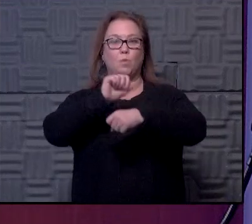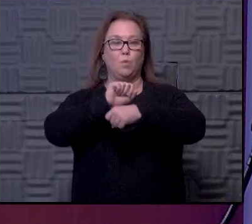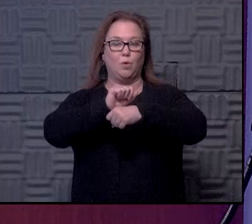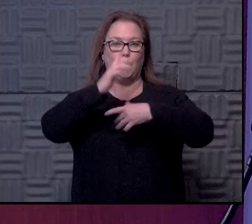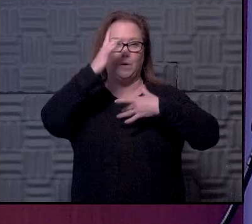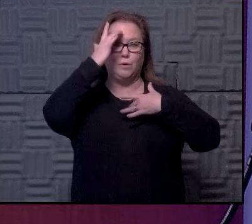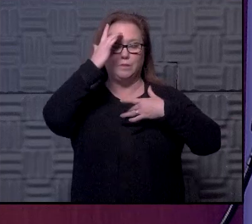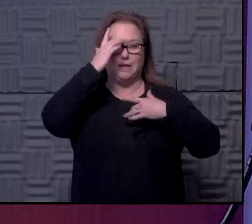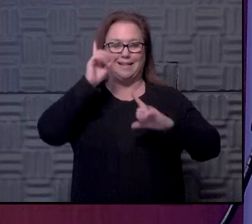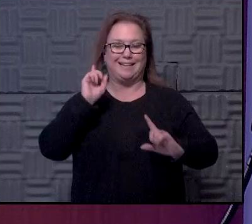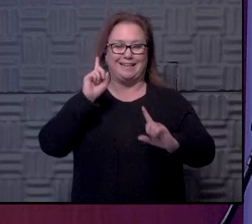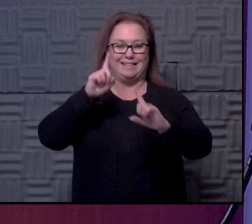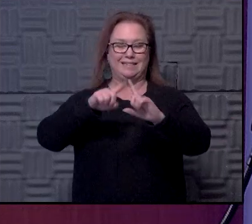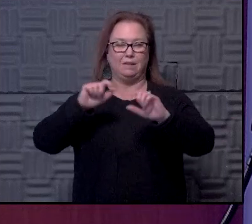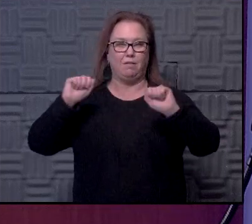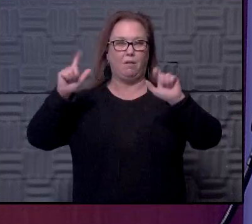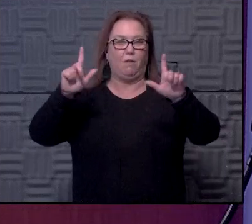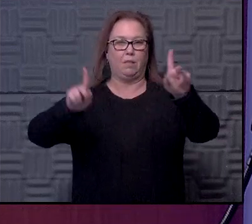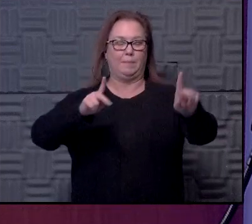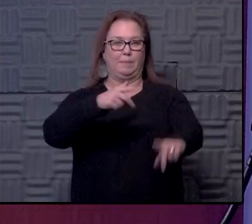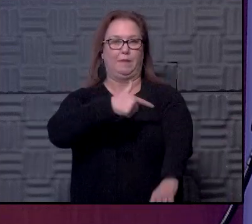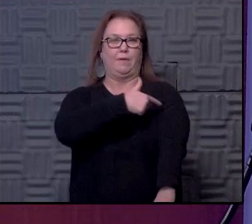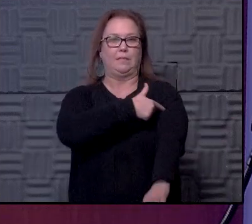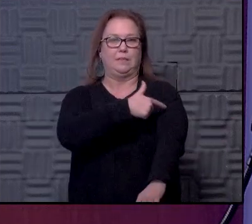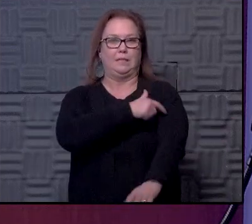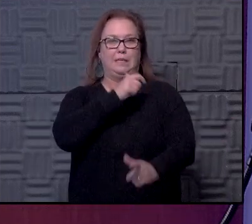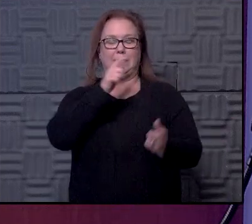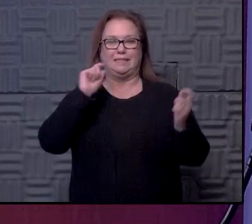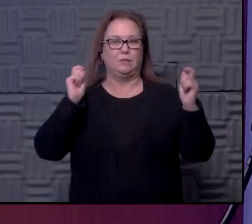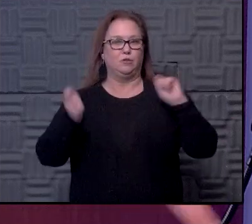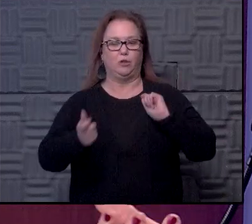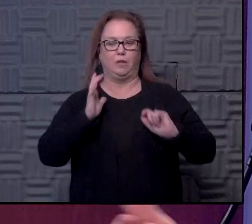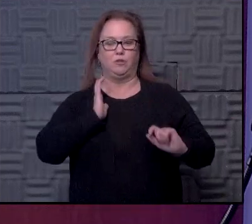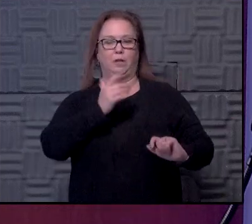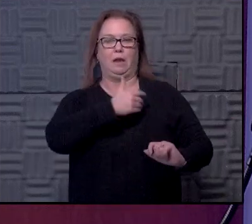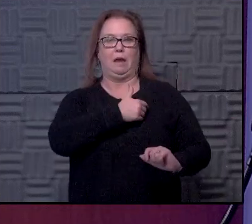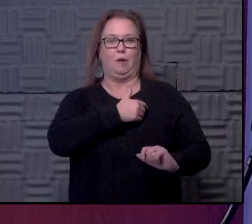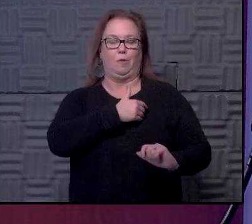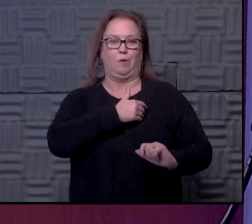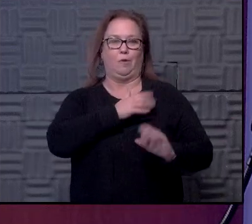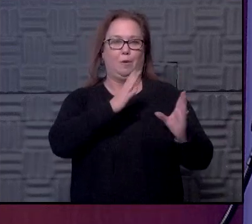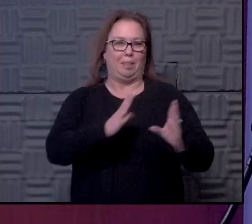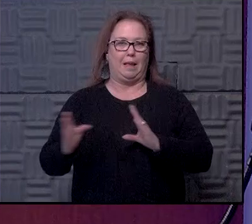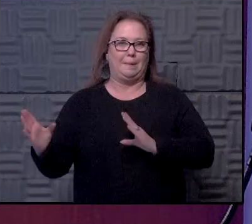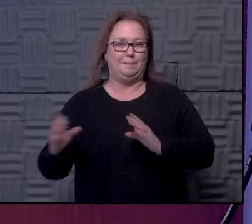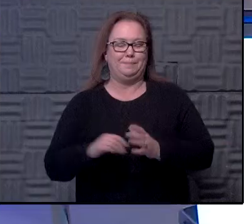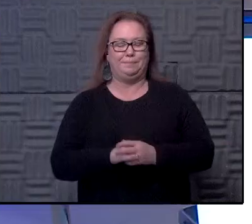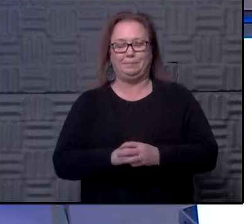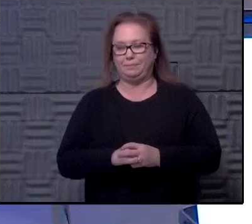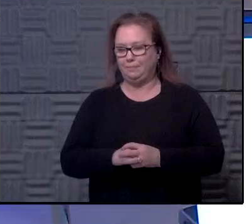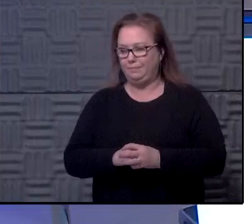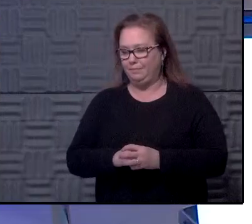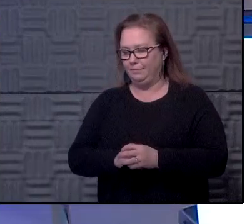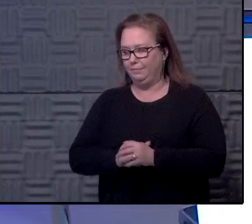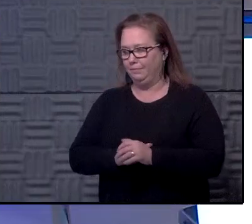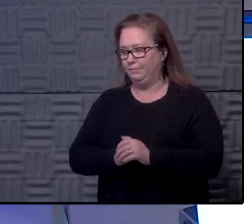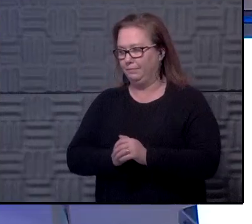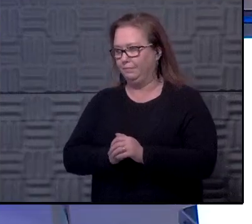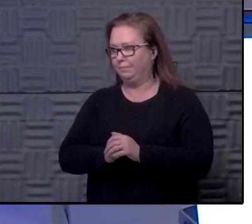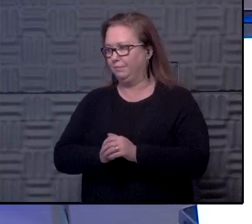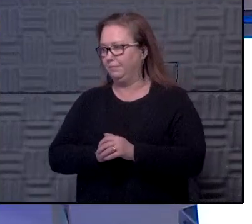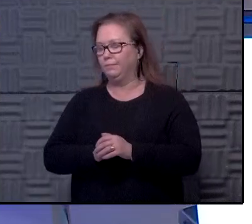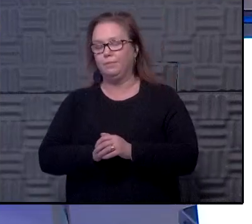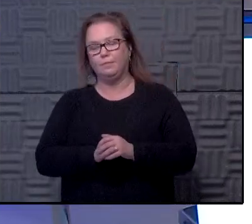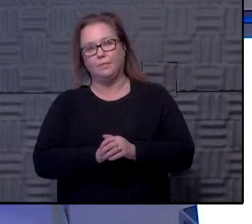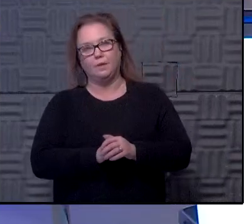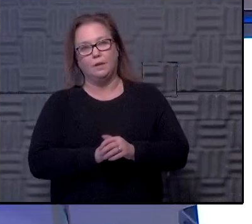amount of the community gets their vaccine. It doesn't really change our offensive plan. All right, that's right. And to